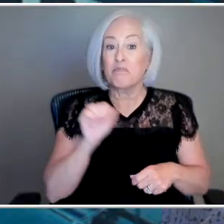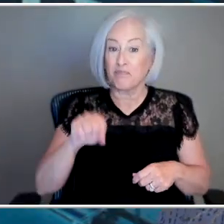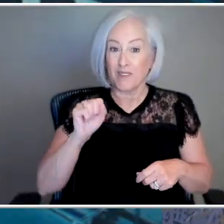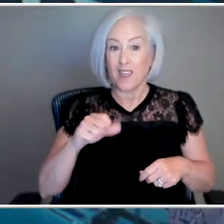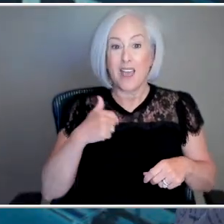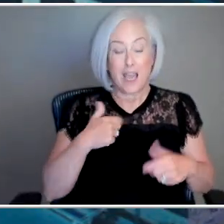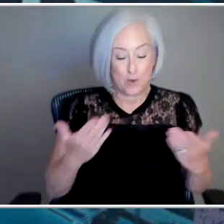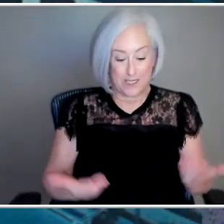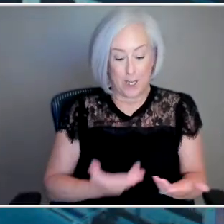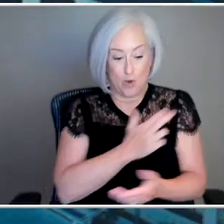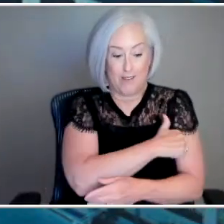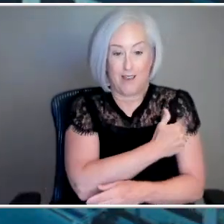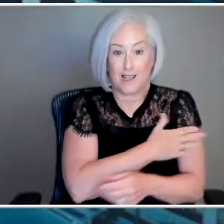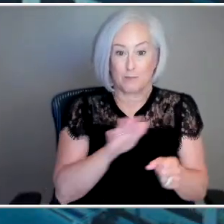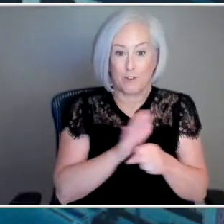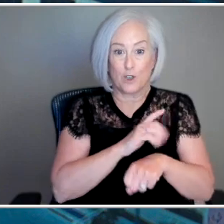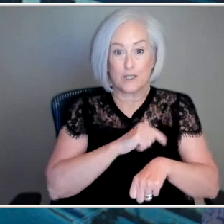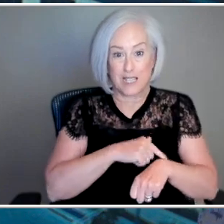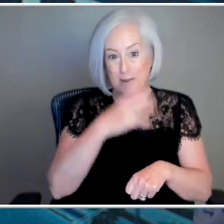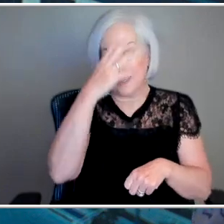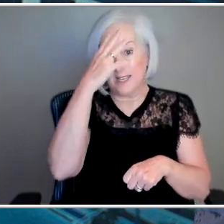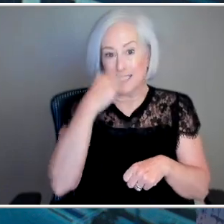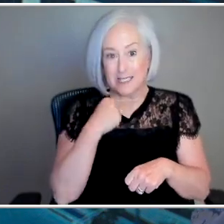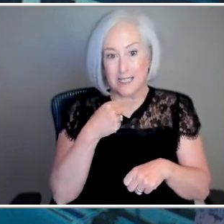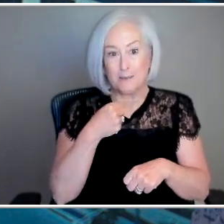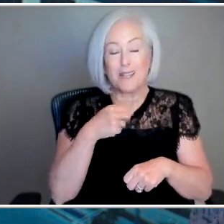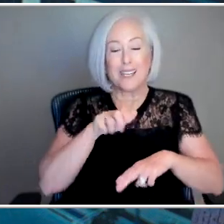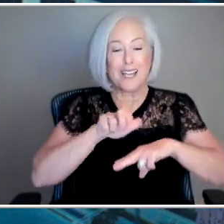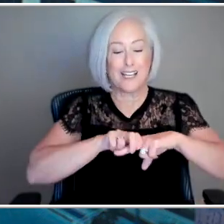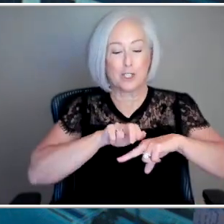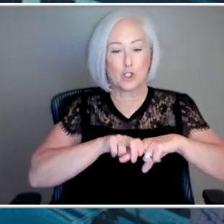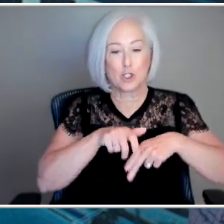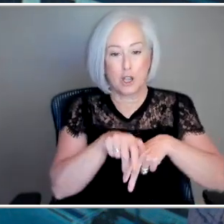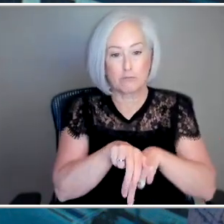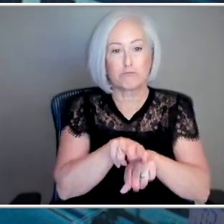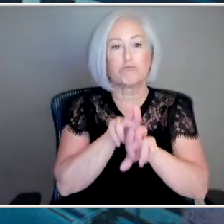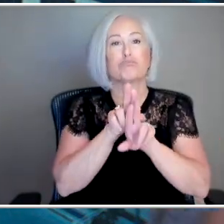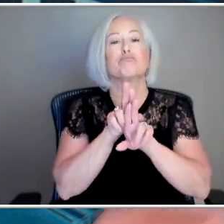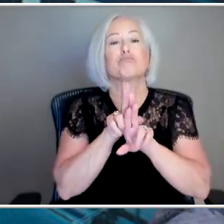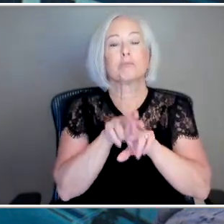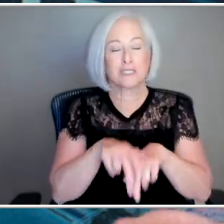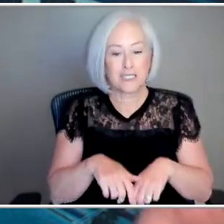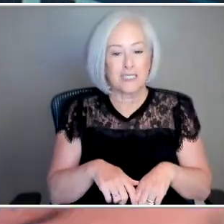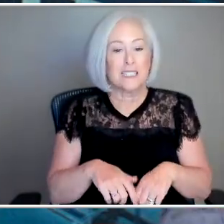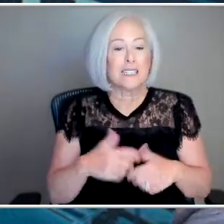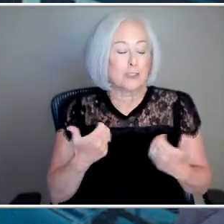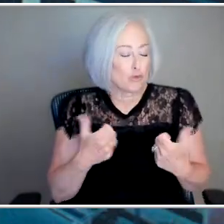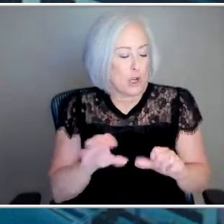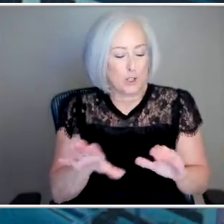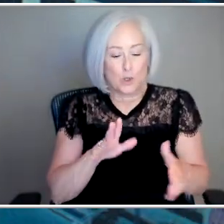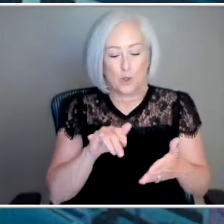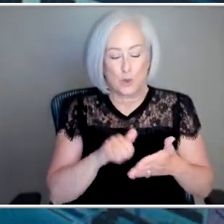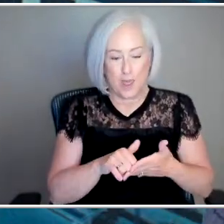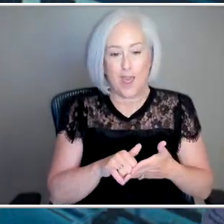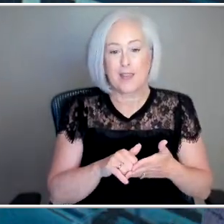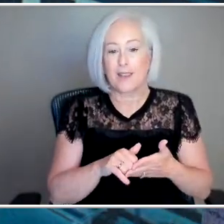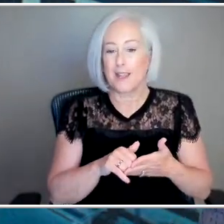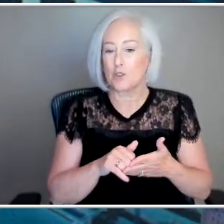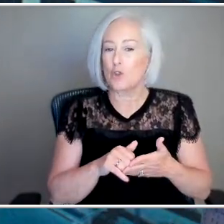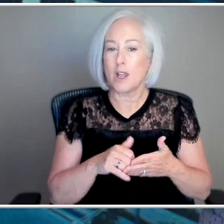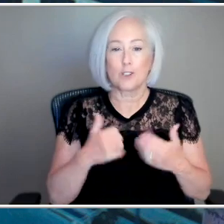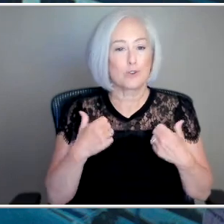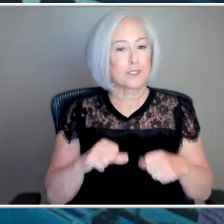So sleeping in a recliner, just trying to do all that and be strong for him also, but